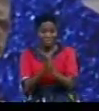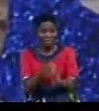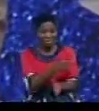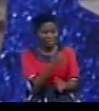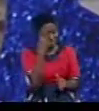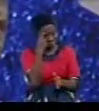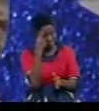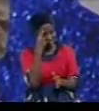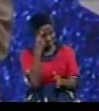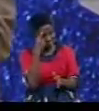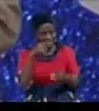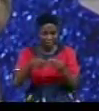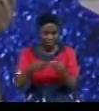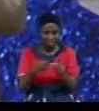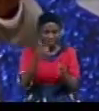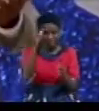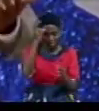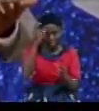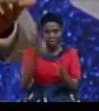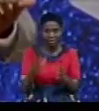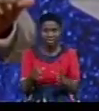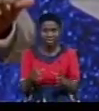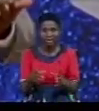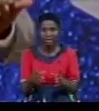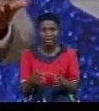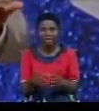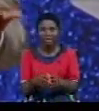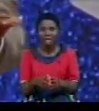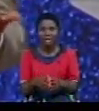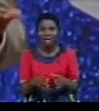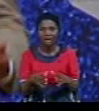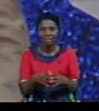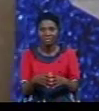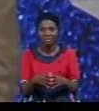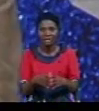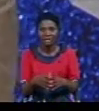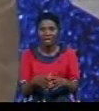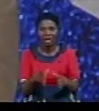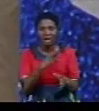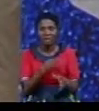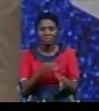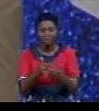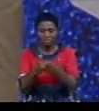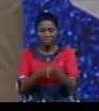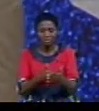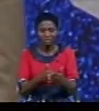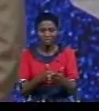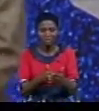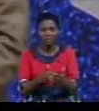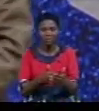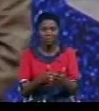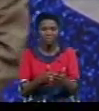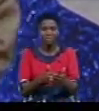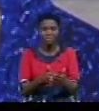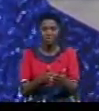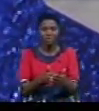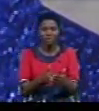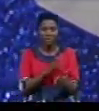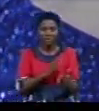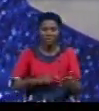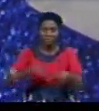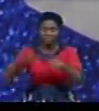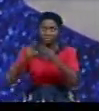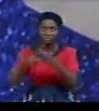about Satan as in the gospels before Christ went to the Cross is still